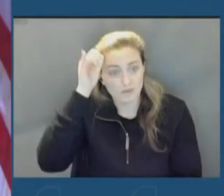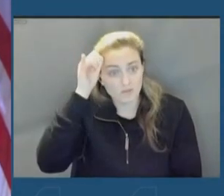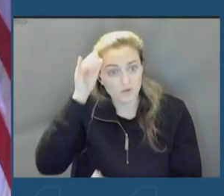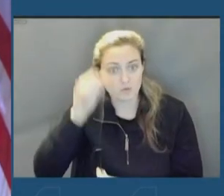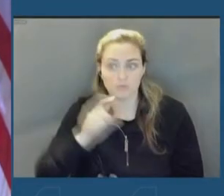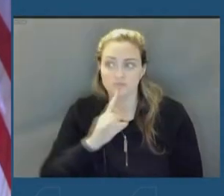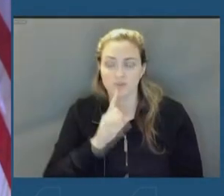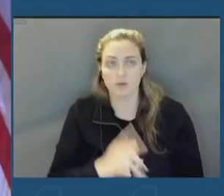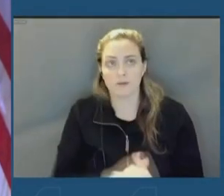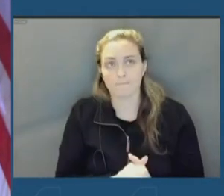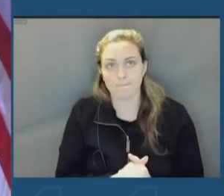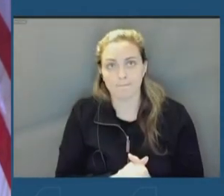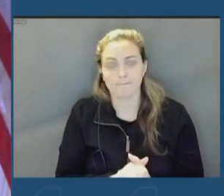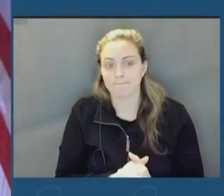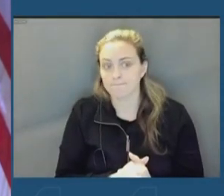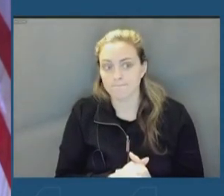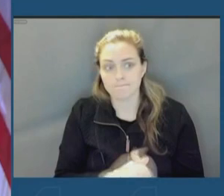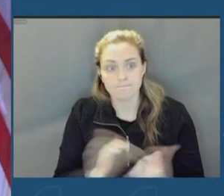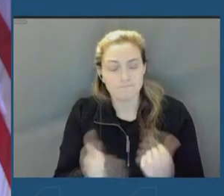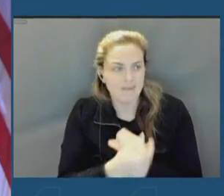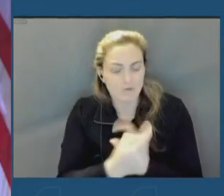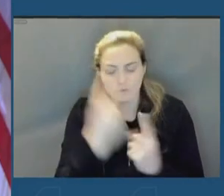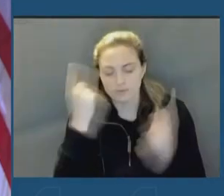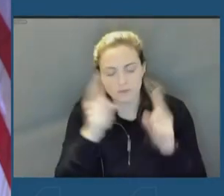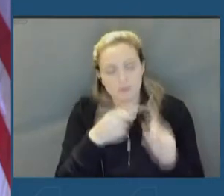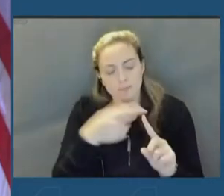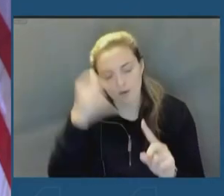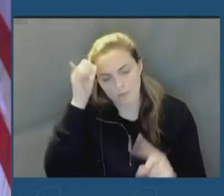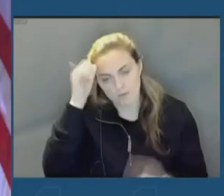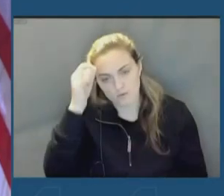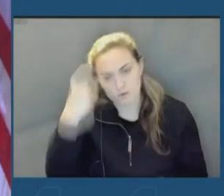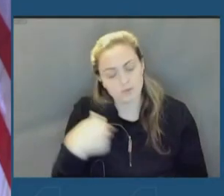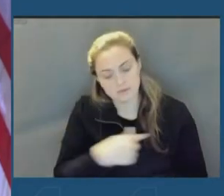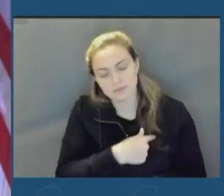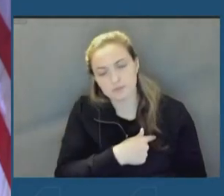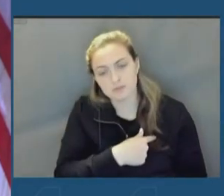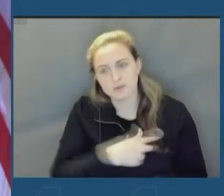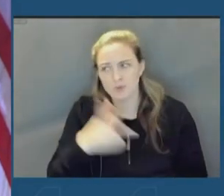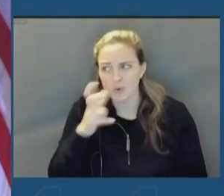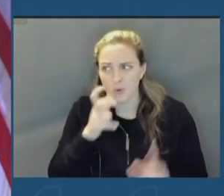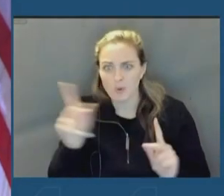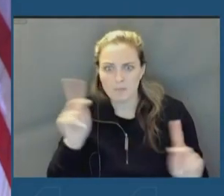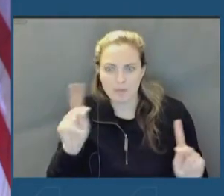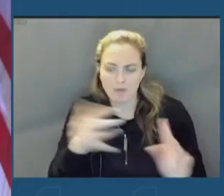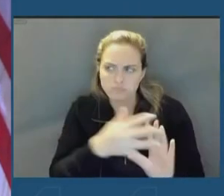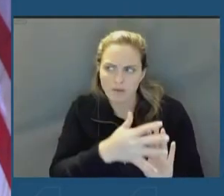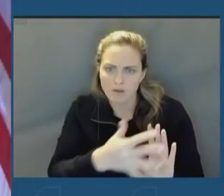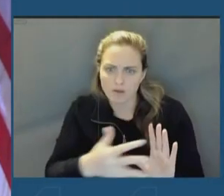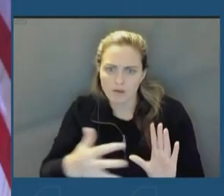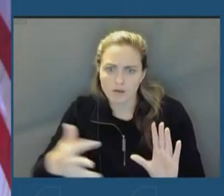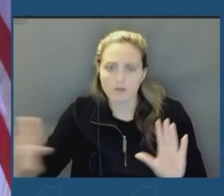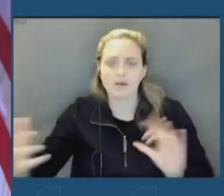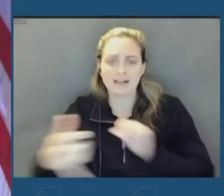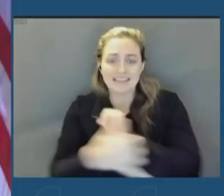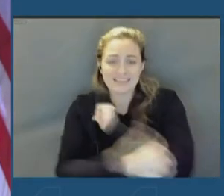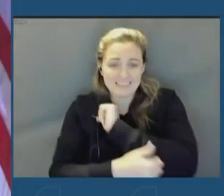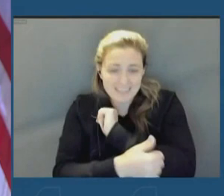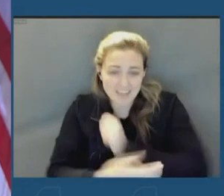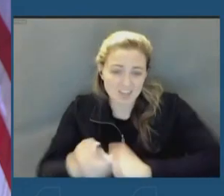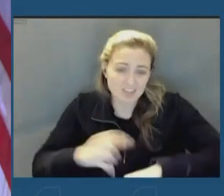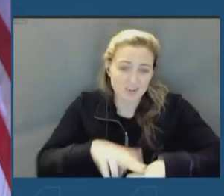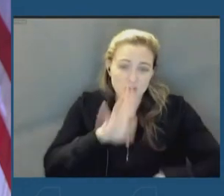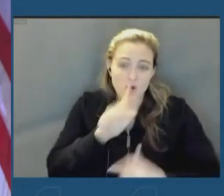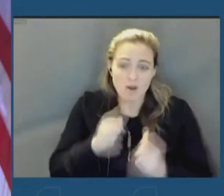much on everybody's mind. And to hear people all across this nation talk about